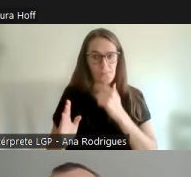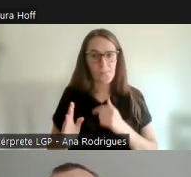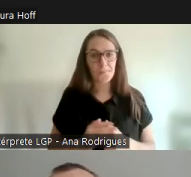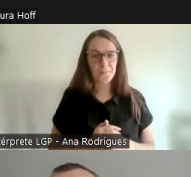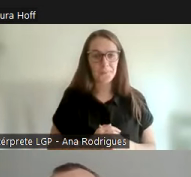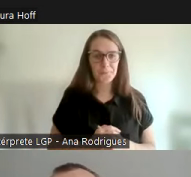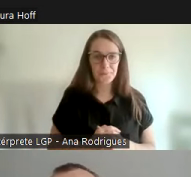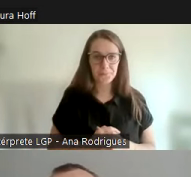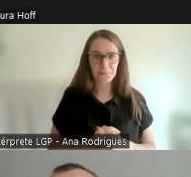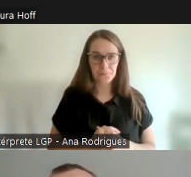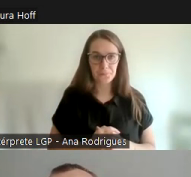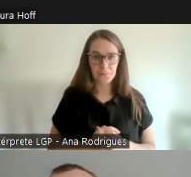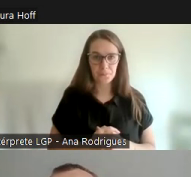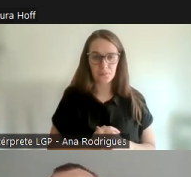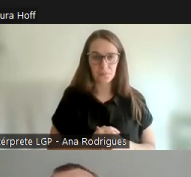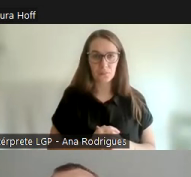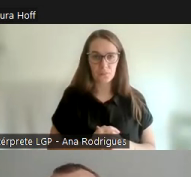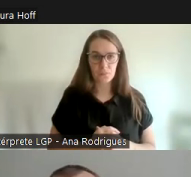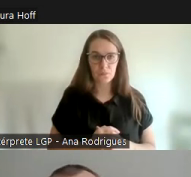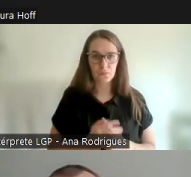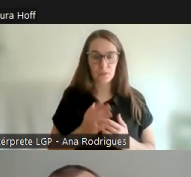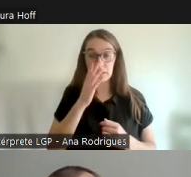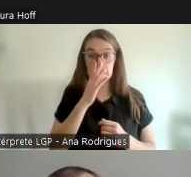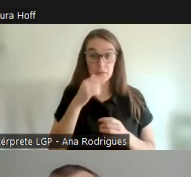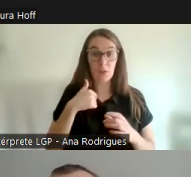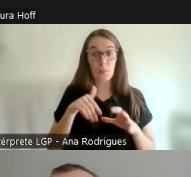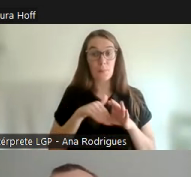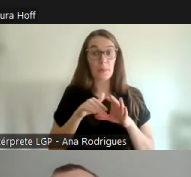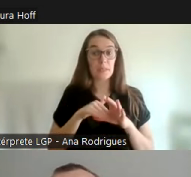university body dealing with the